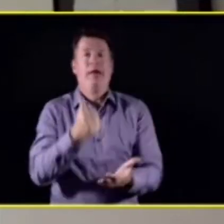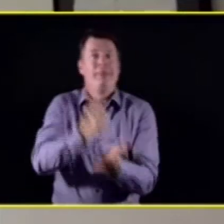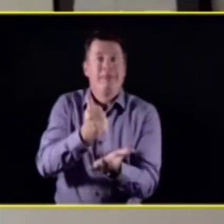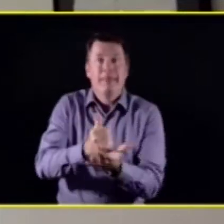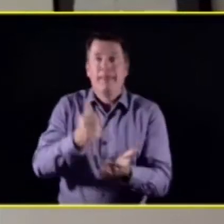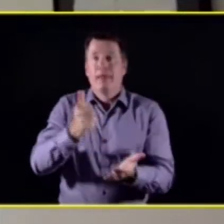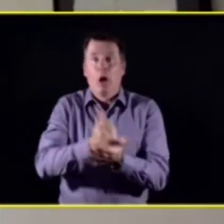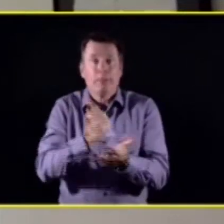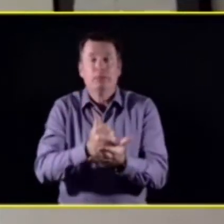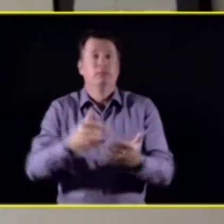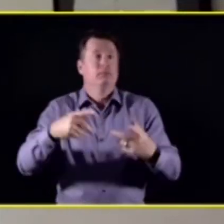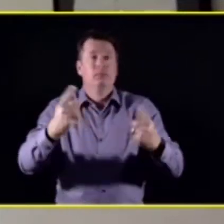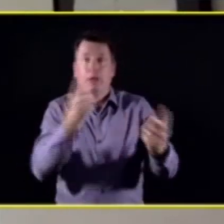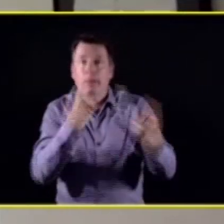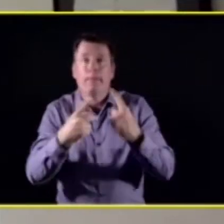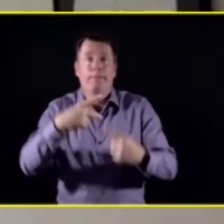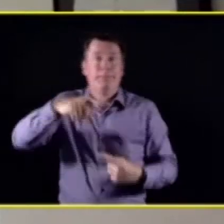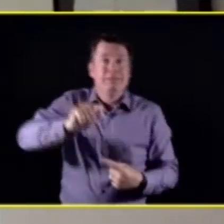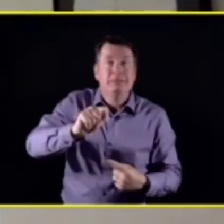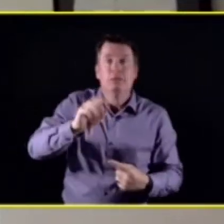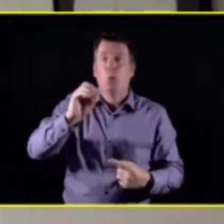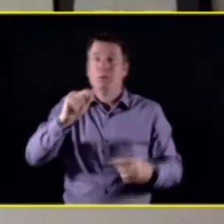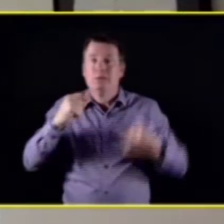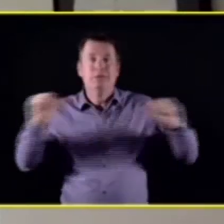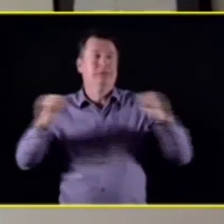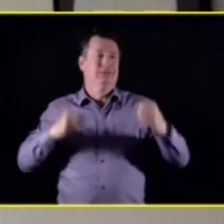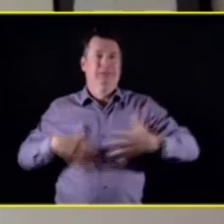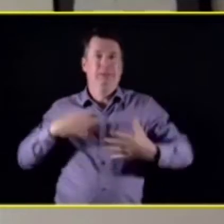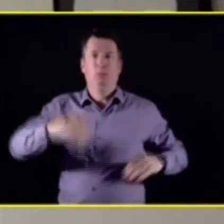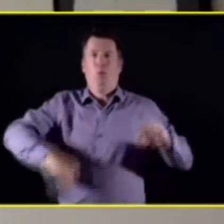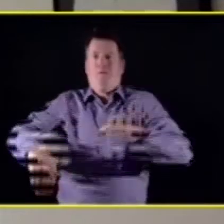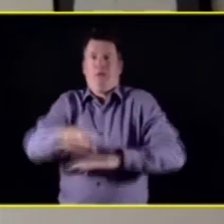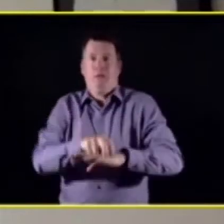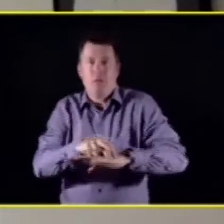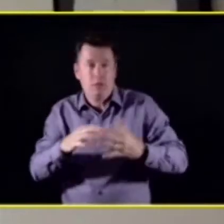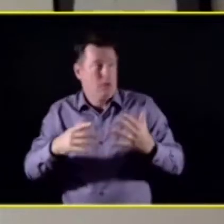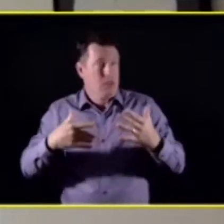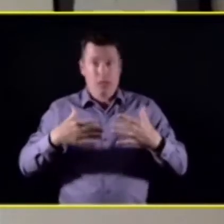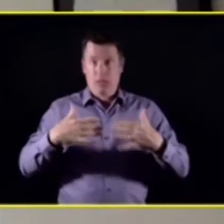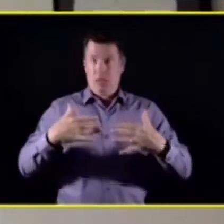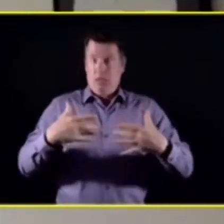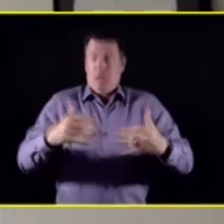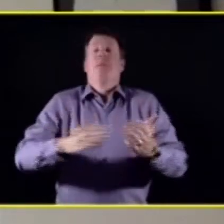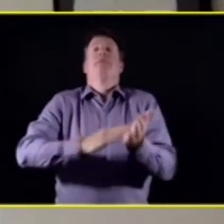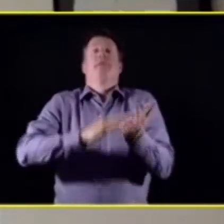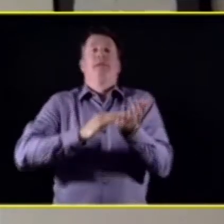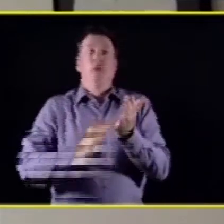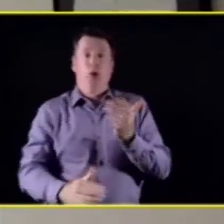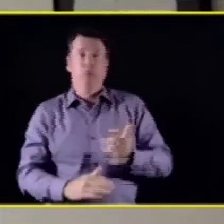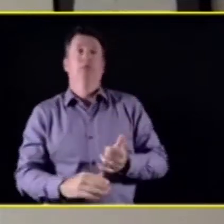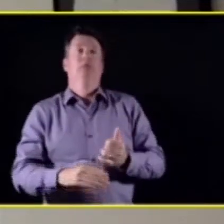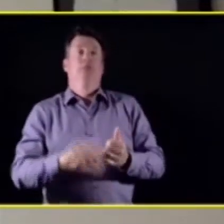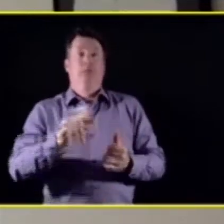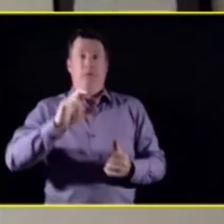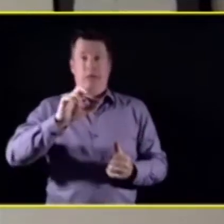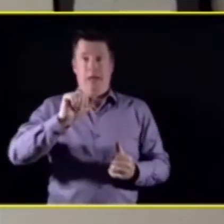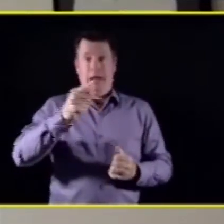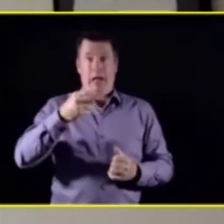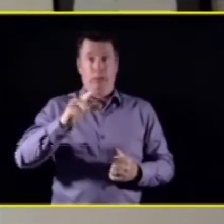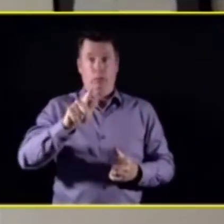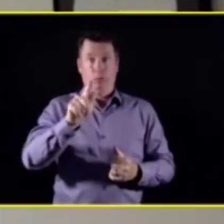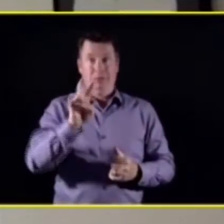and I left on the 27th. Luckily, I was able to come home because I had someone home that could care for